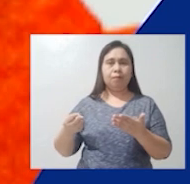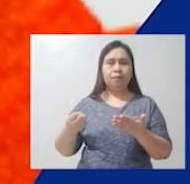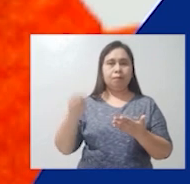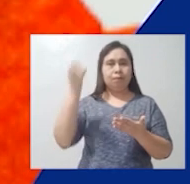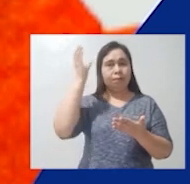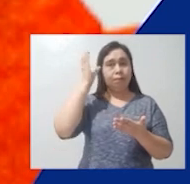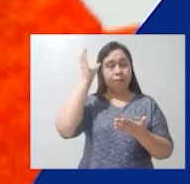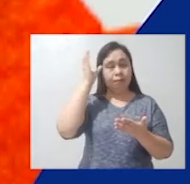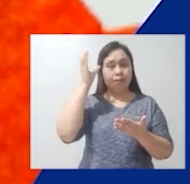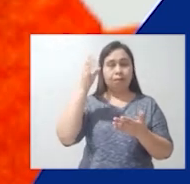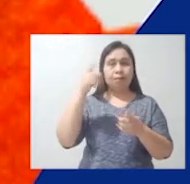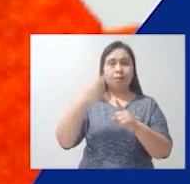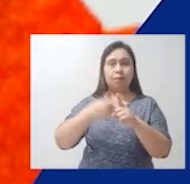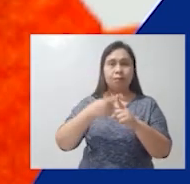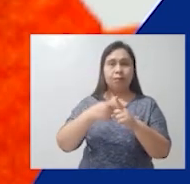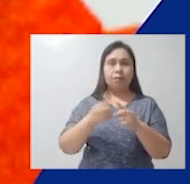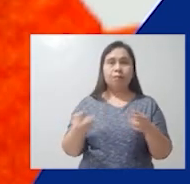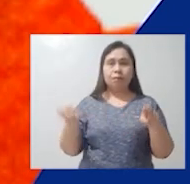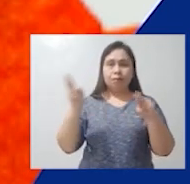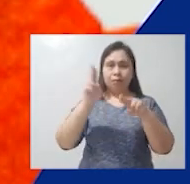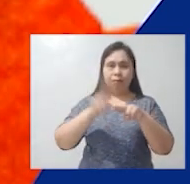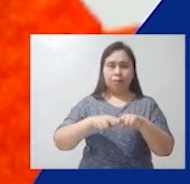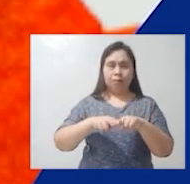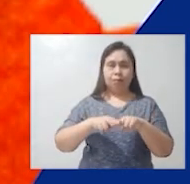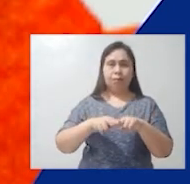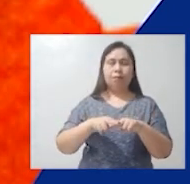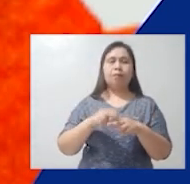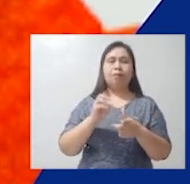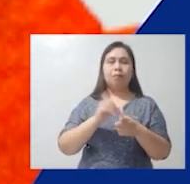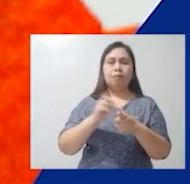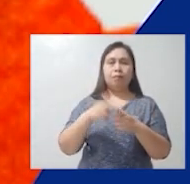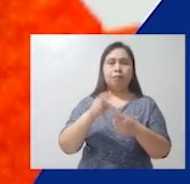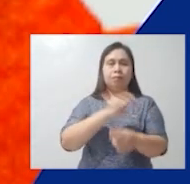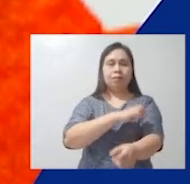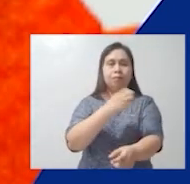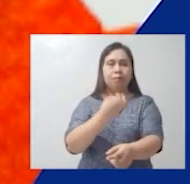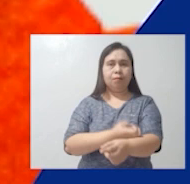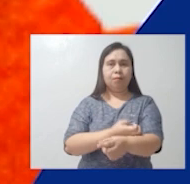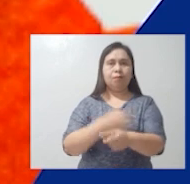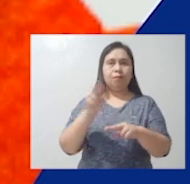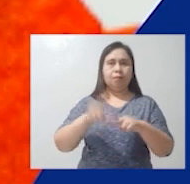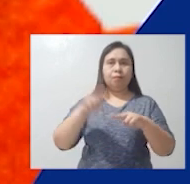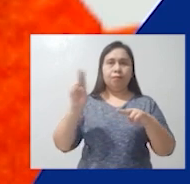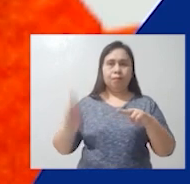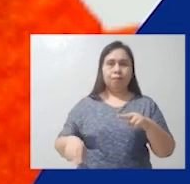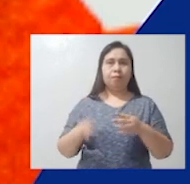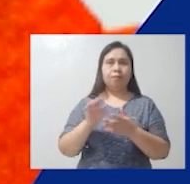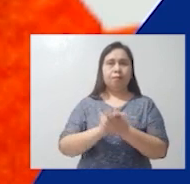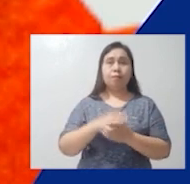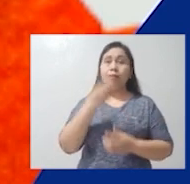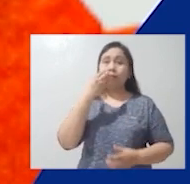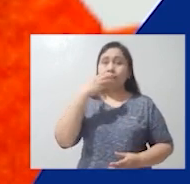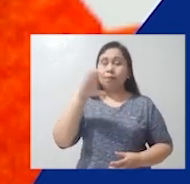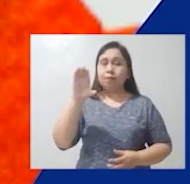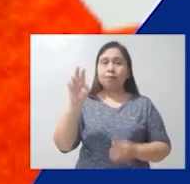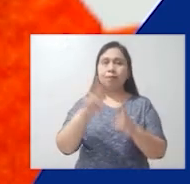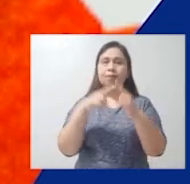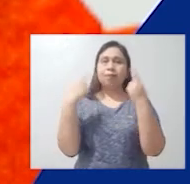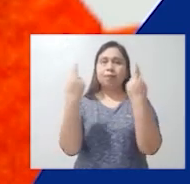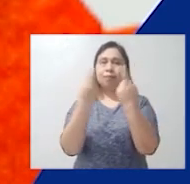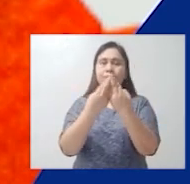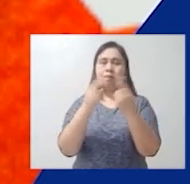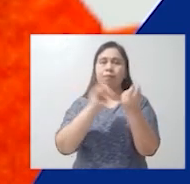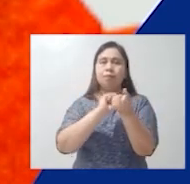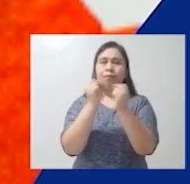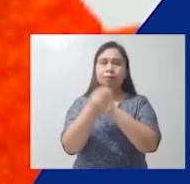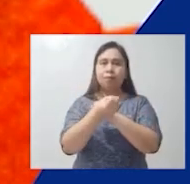the energy that flows up of it causing its temperature to decrease. Heat is therefore related to the change